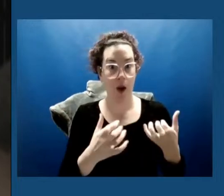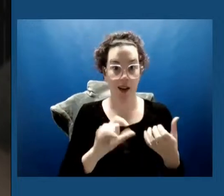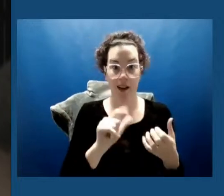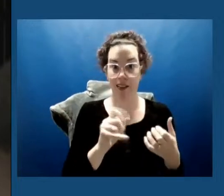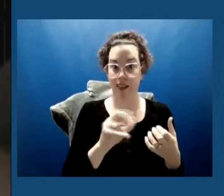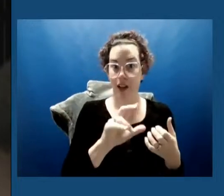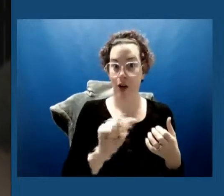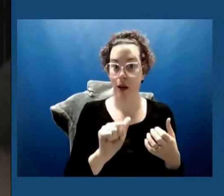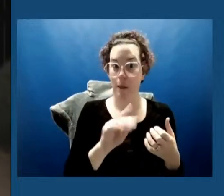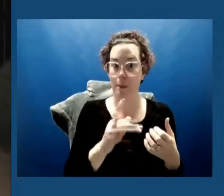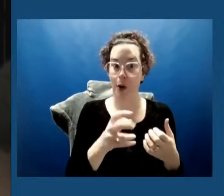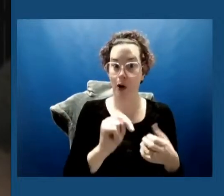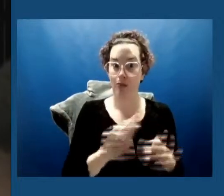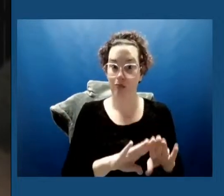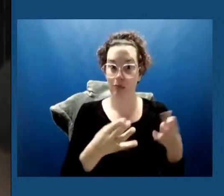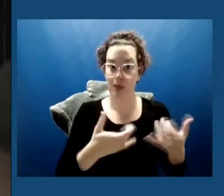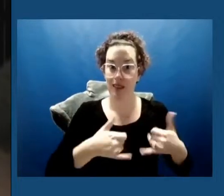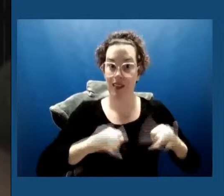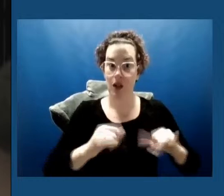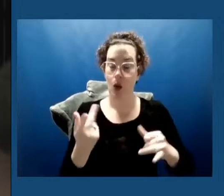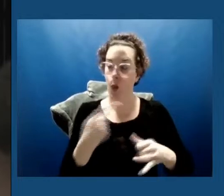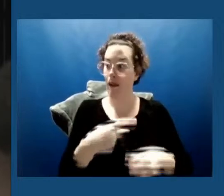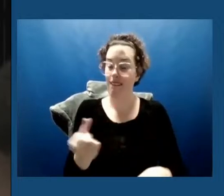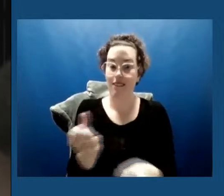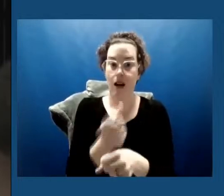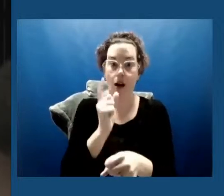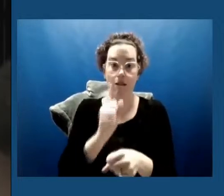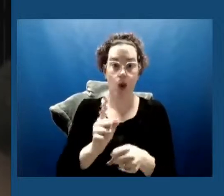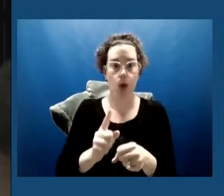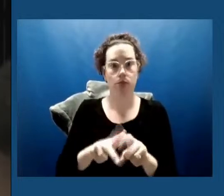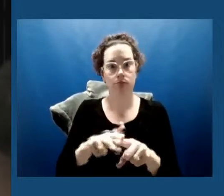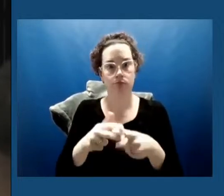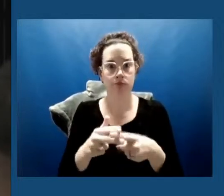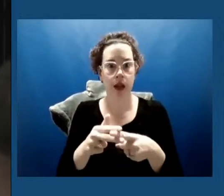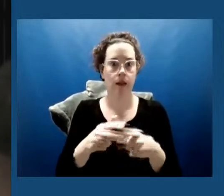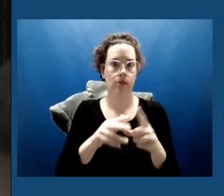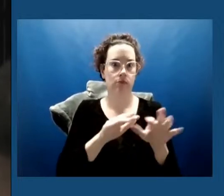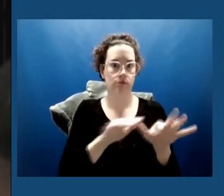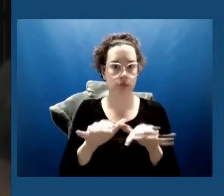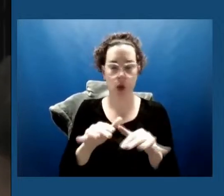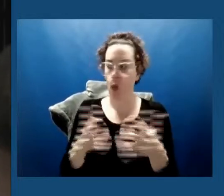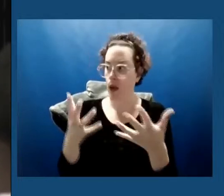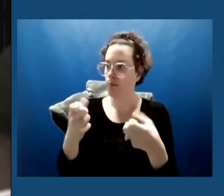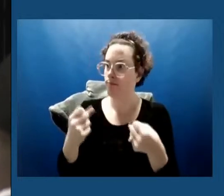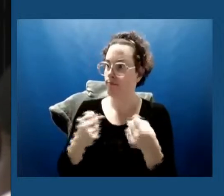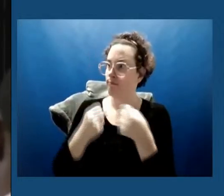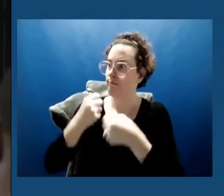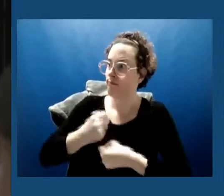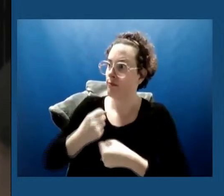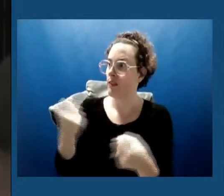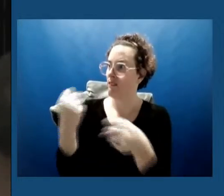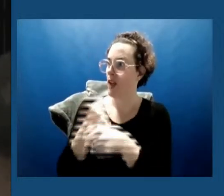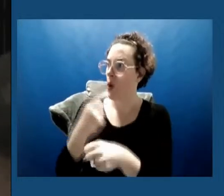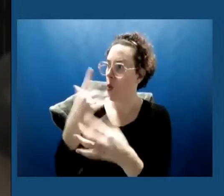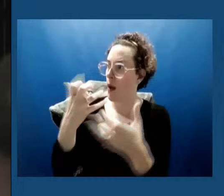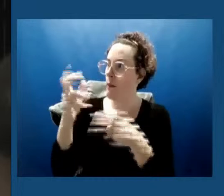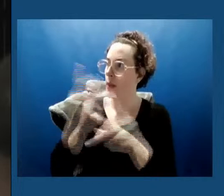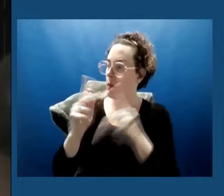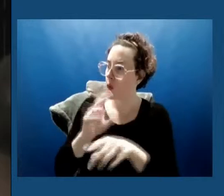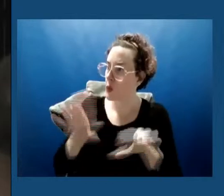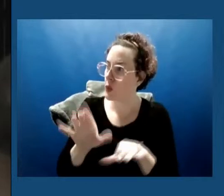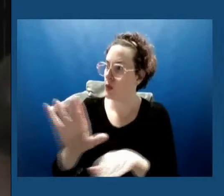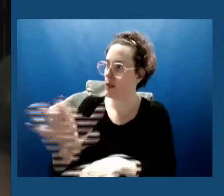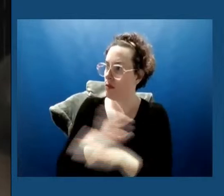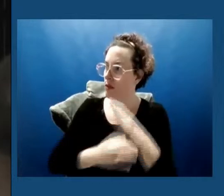We fought to keep SHOP. We fought to be able for kids to work with their hands. So I was an AP Gov teacher in